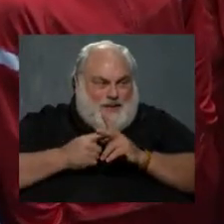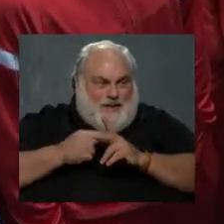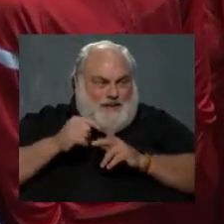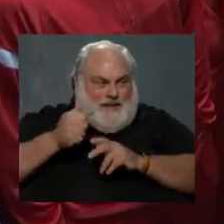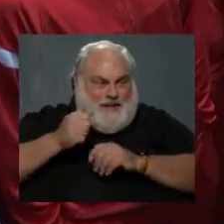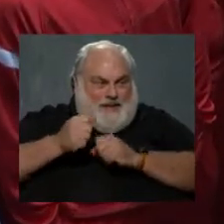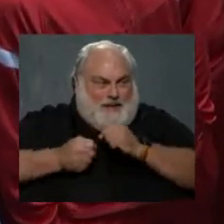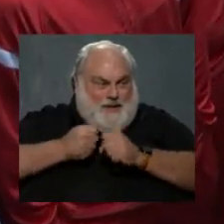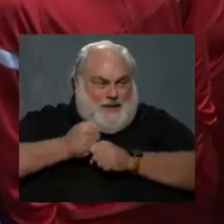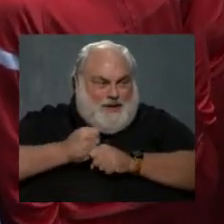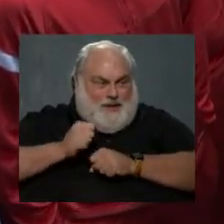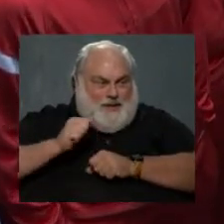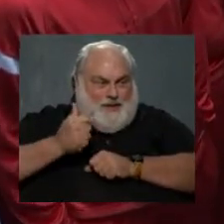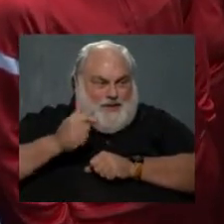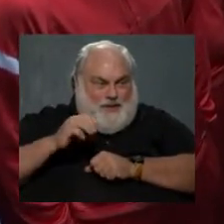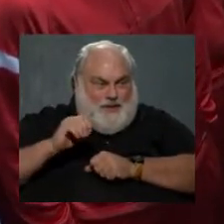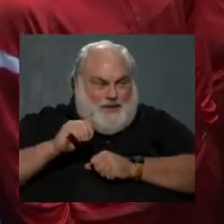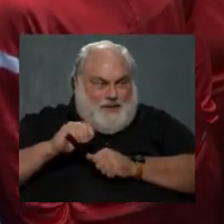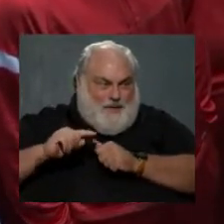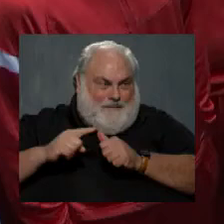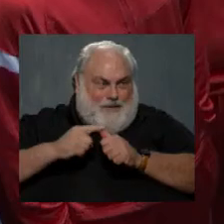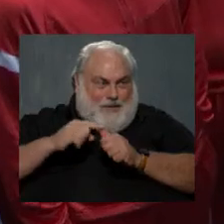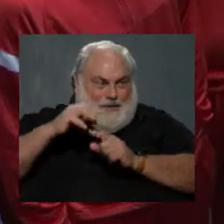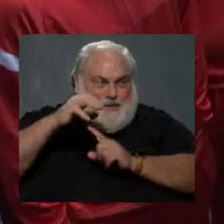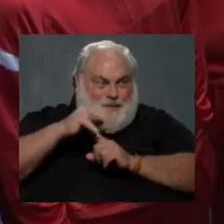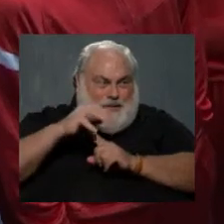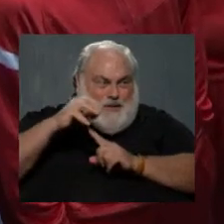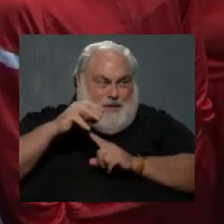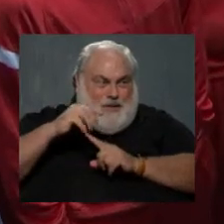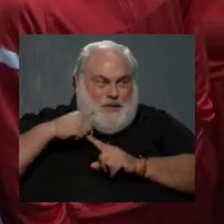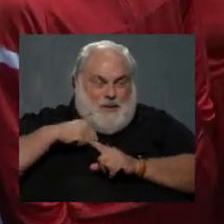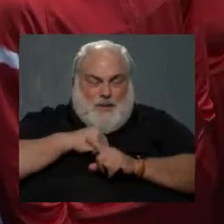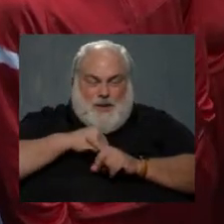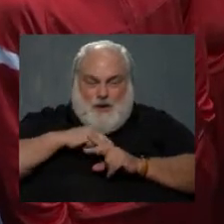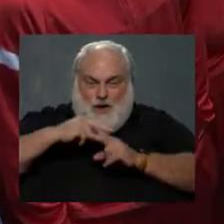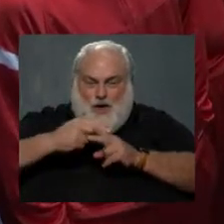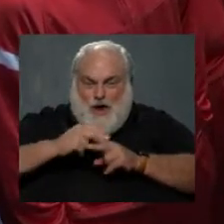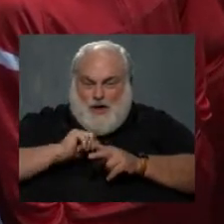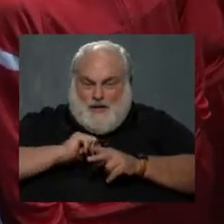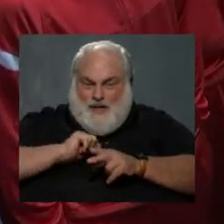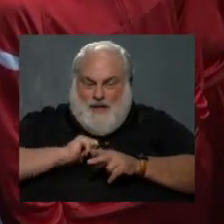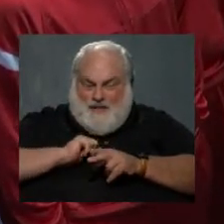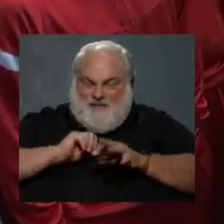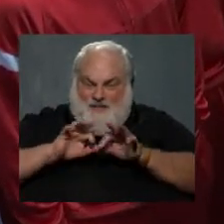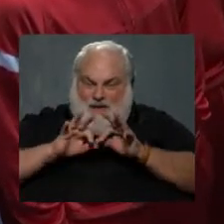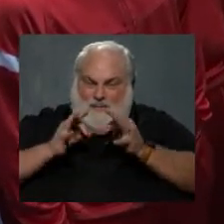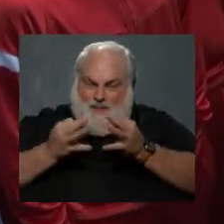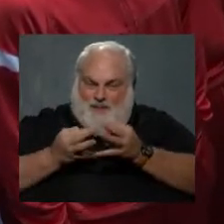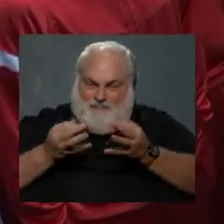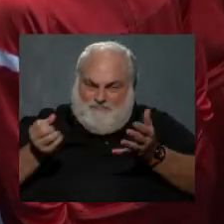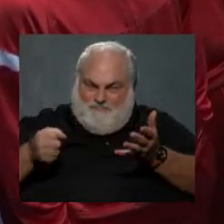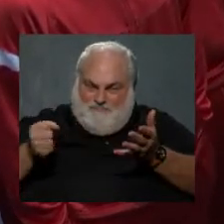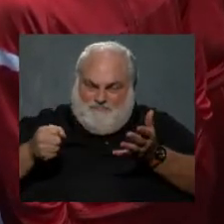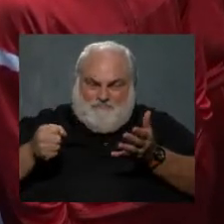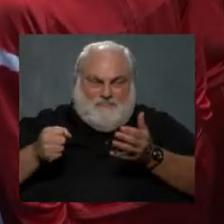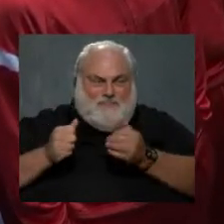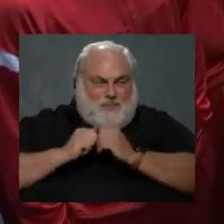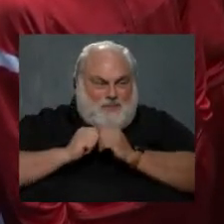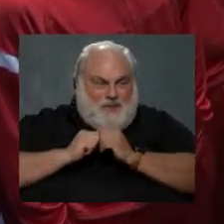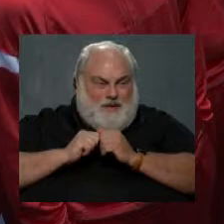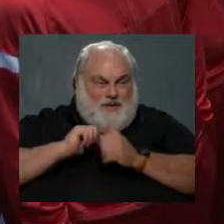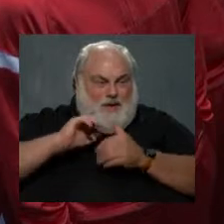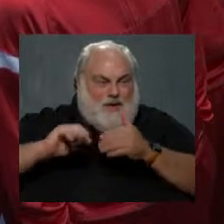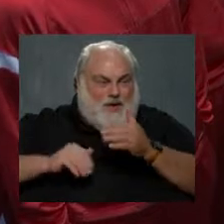years ago. And this is our first championship. We consider ourselves to be like a family, along with the rest of